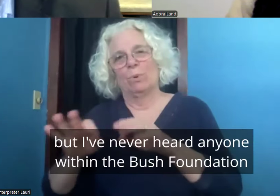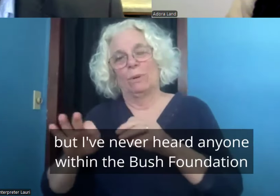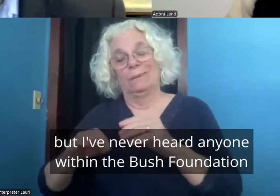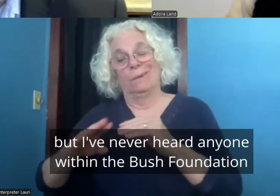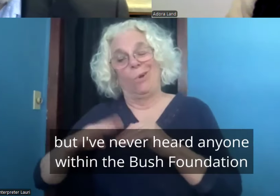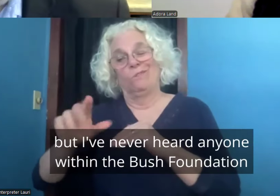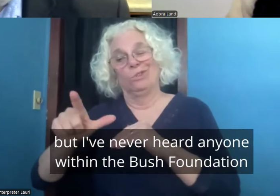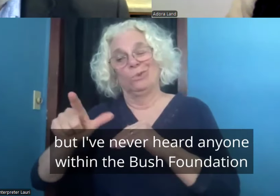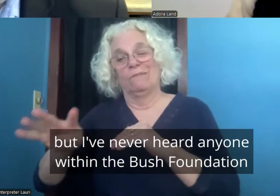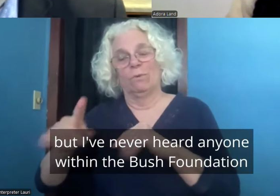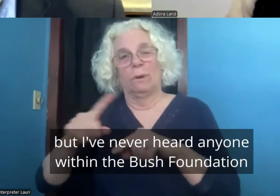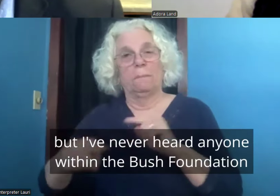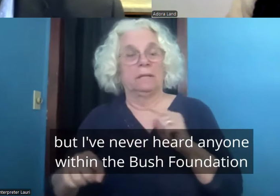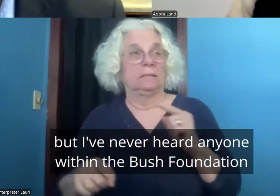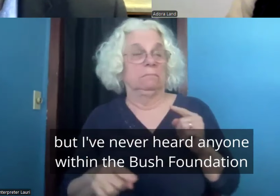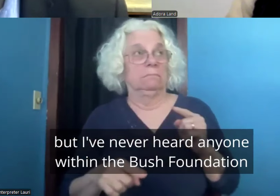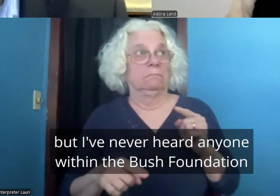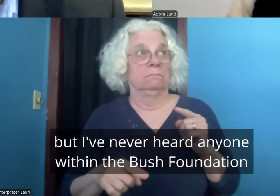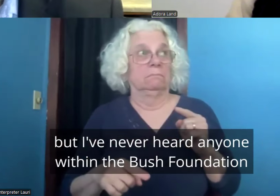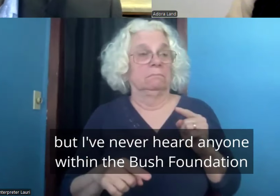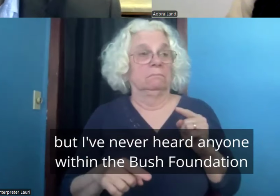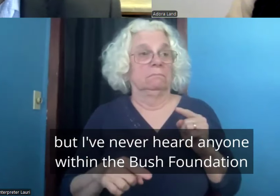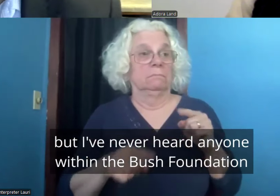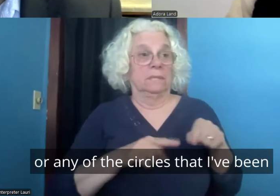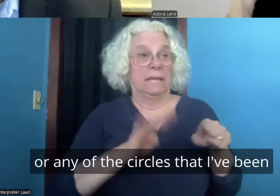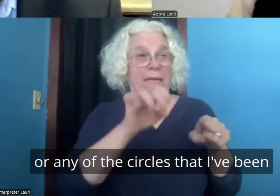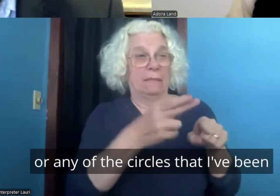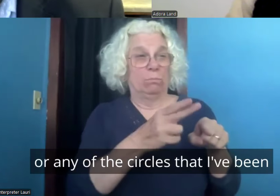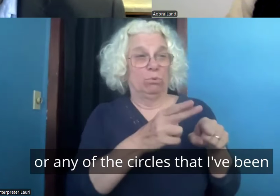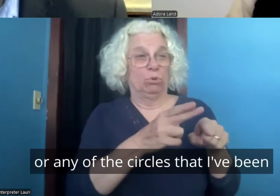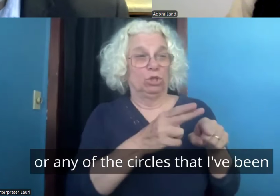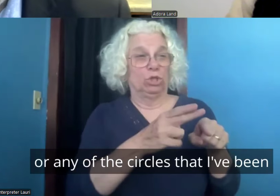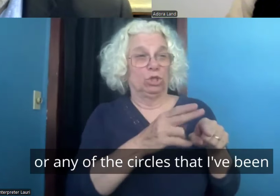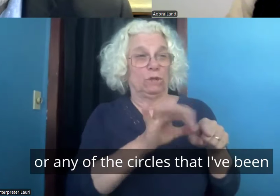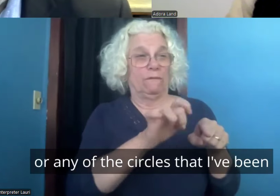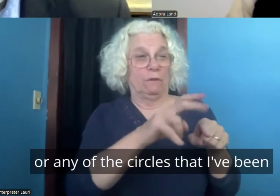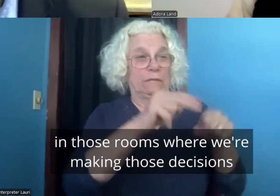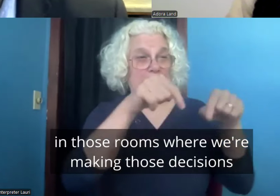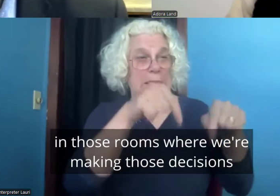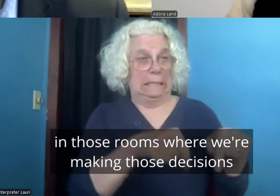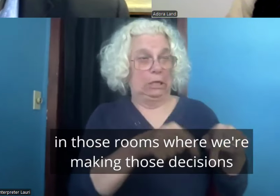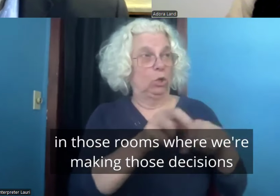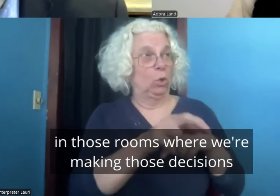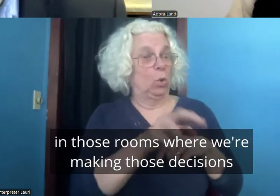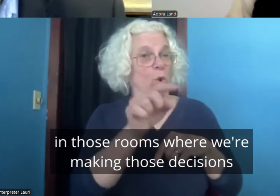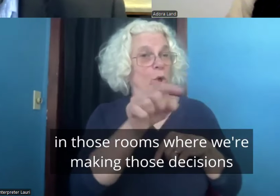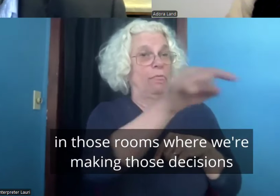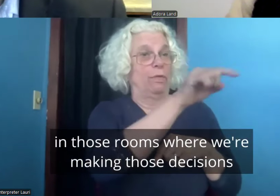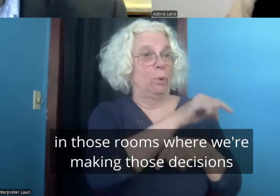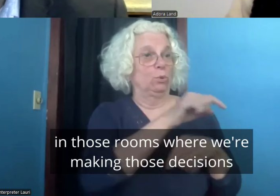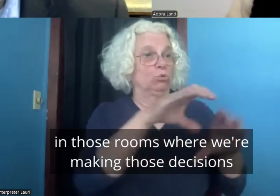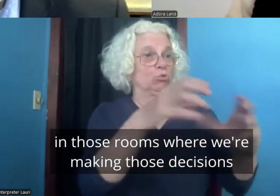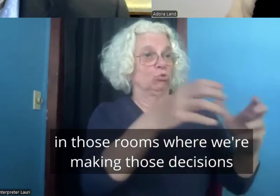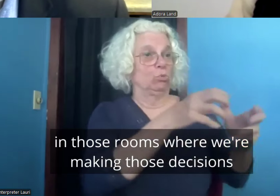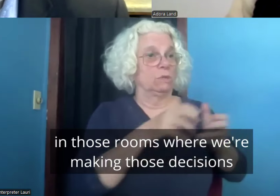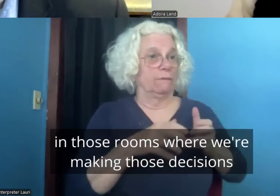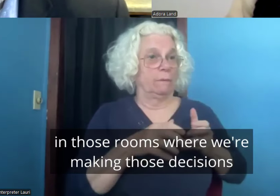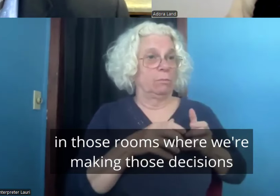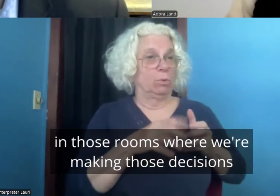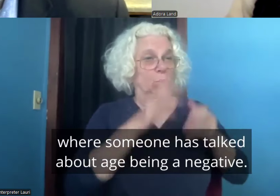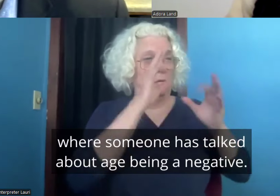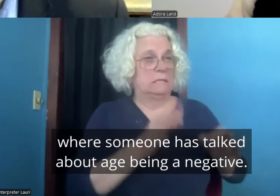but I've never heard anyone within the Bush Foundation or any of the circles that I've been in those rooms where we're making